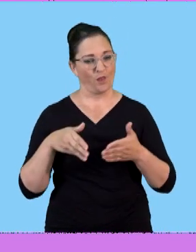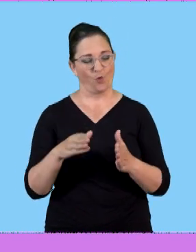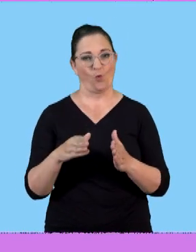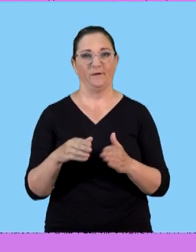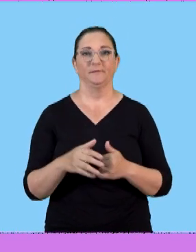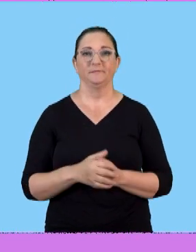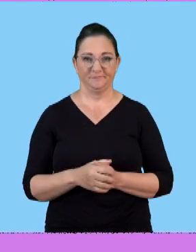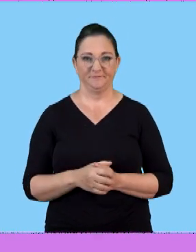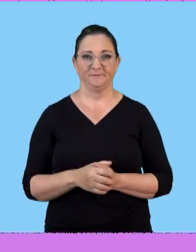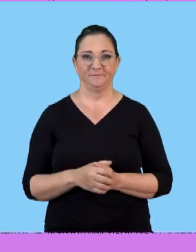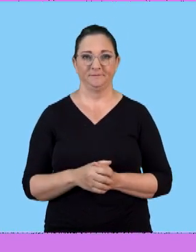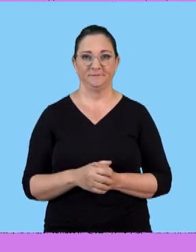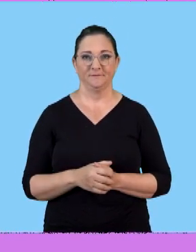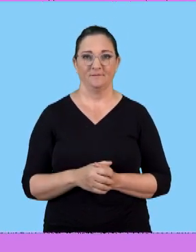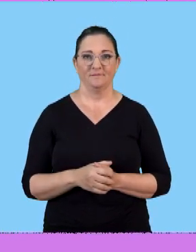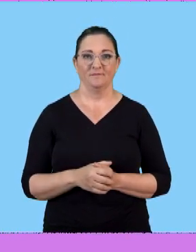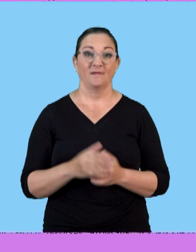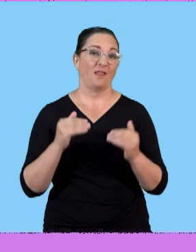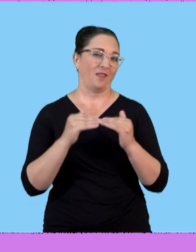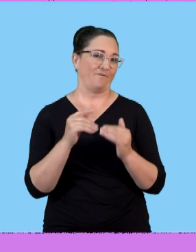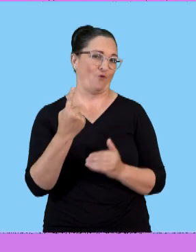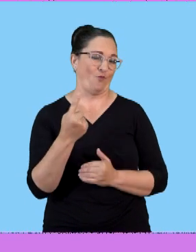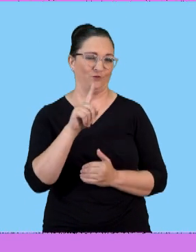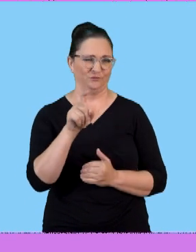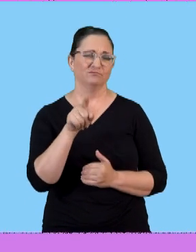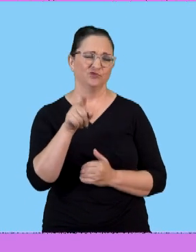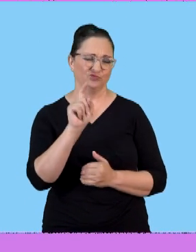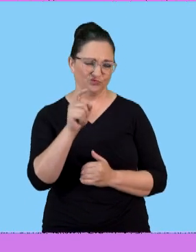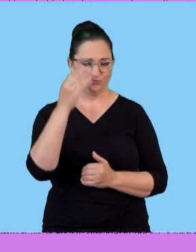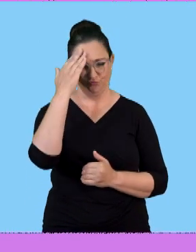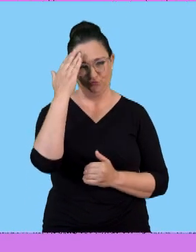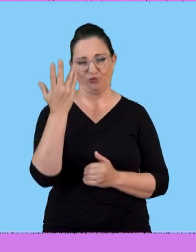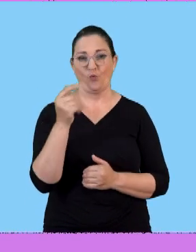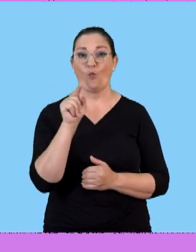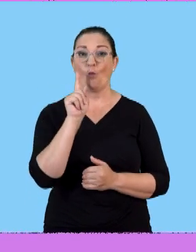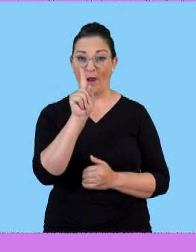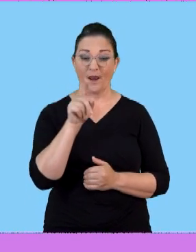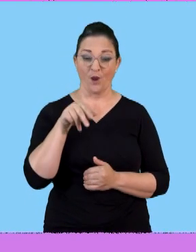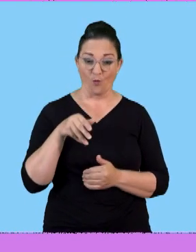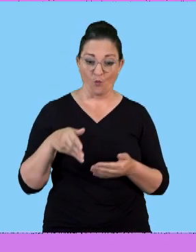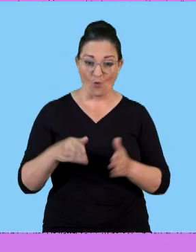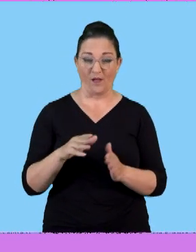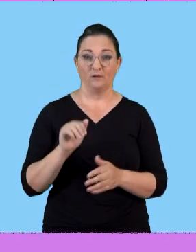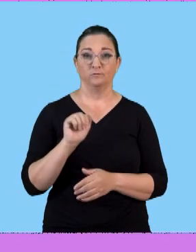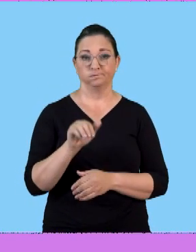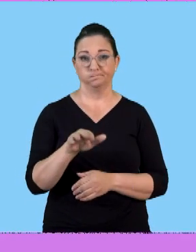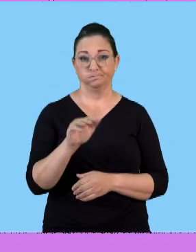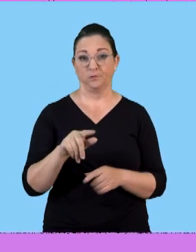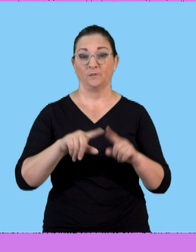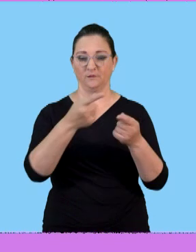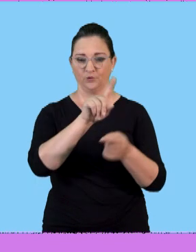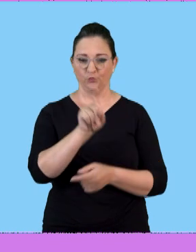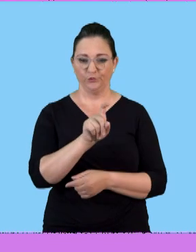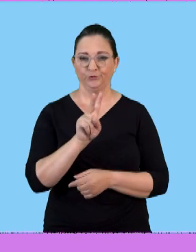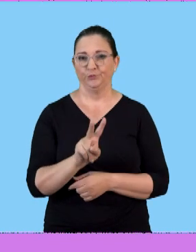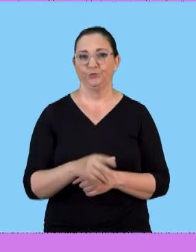street. Okay, so this is again a level 1 question. You should know this. It's a one-way street. In question number 2, we would